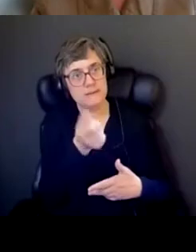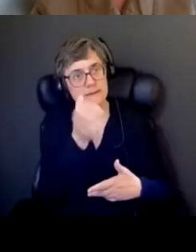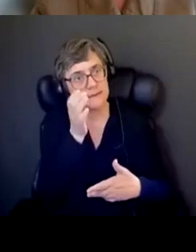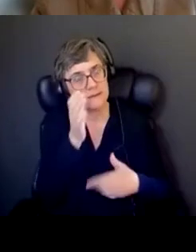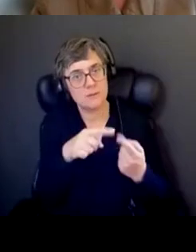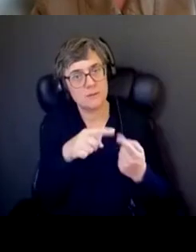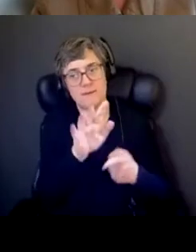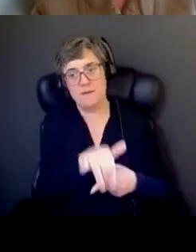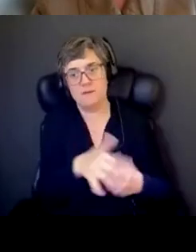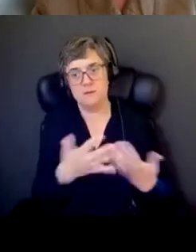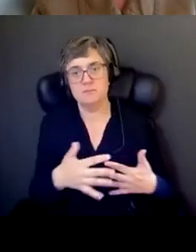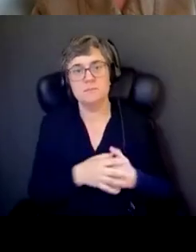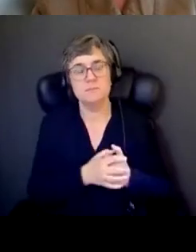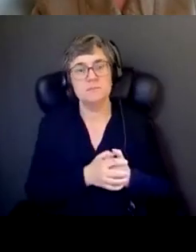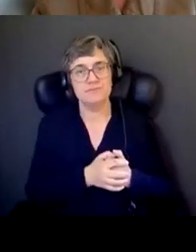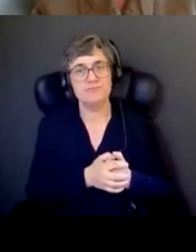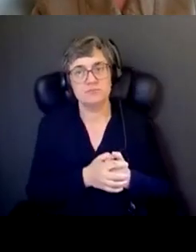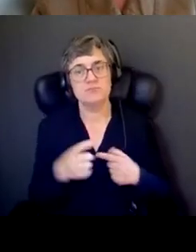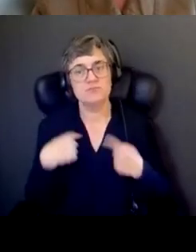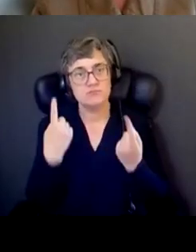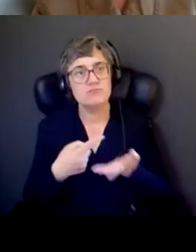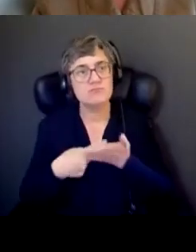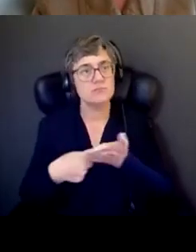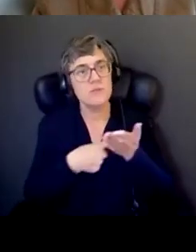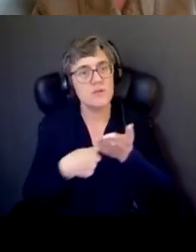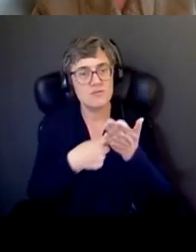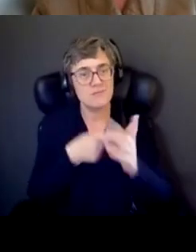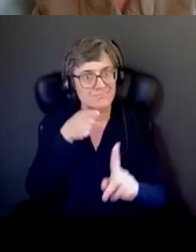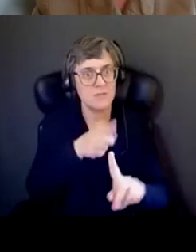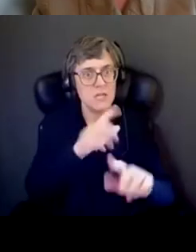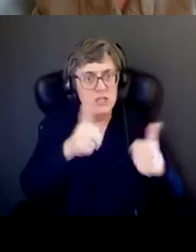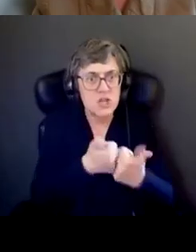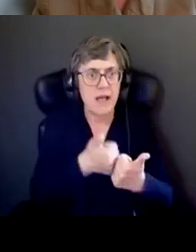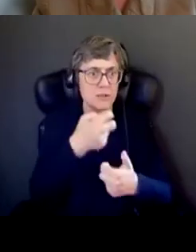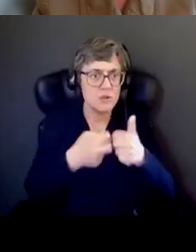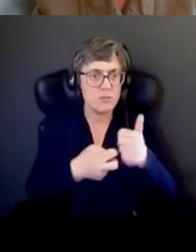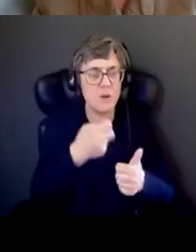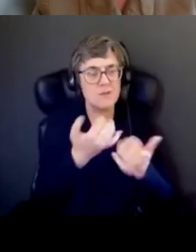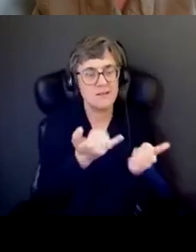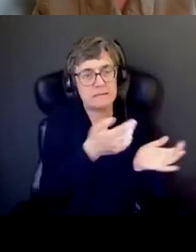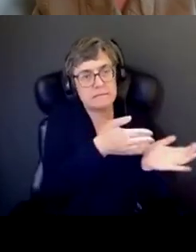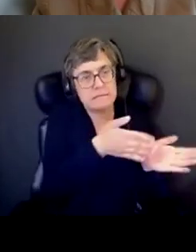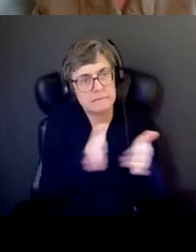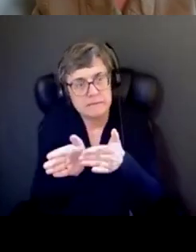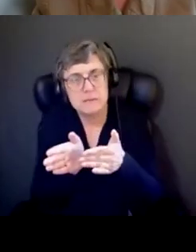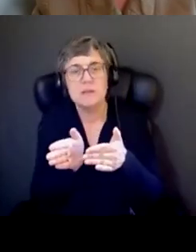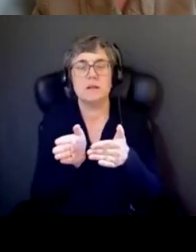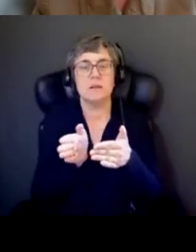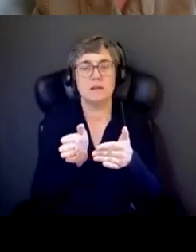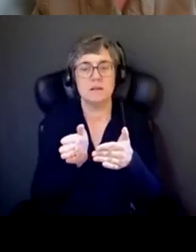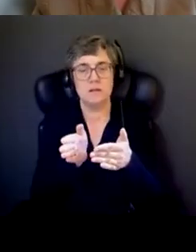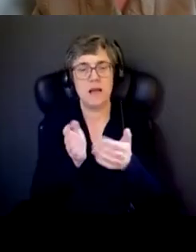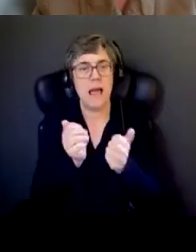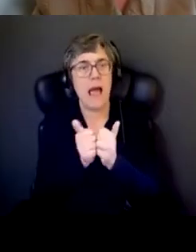And now, we've talked a lot about challenges, so I guess let's shift our focus a little bit and turn to more of how we